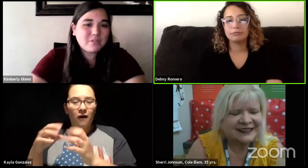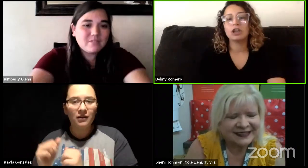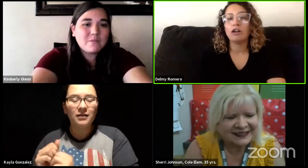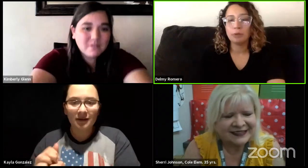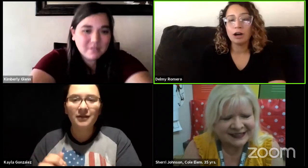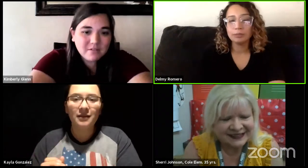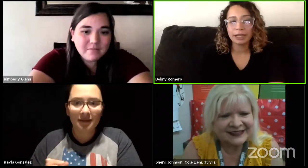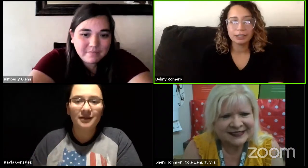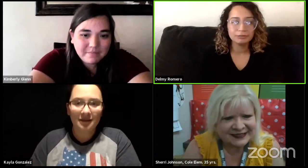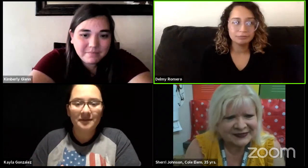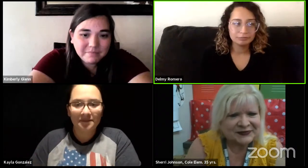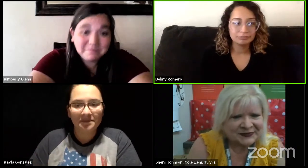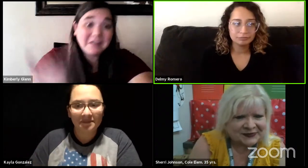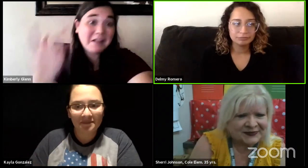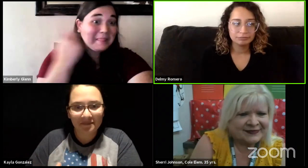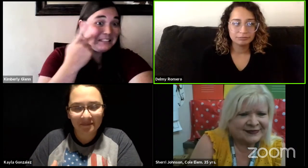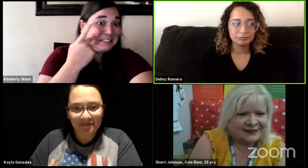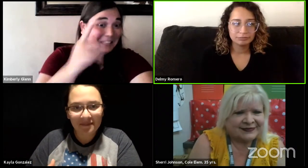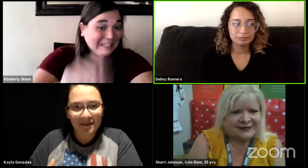a softball player?